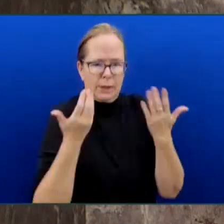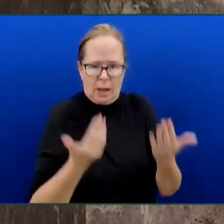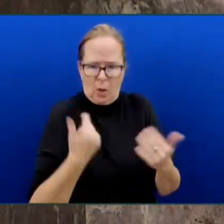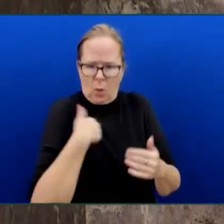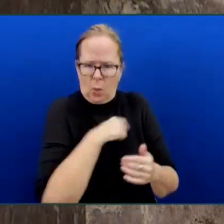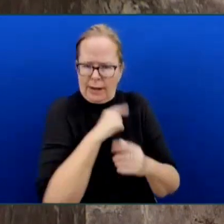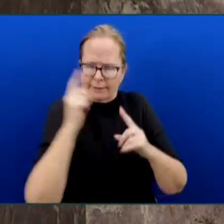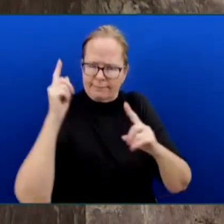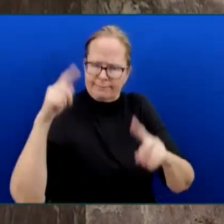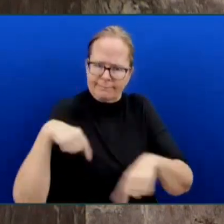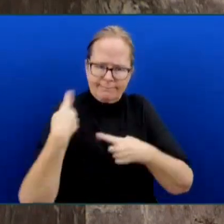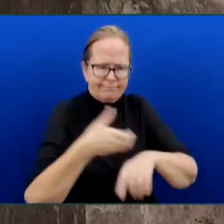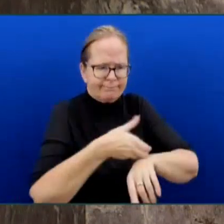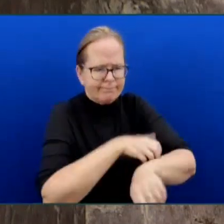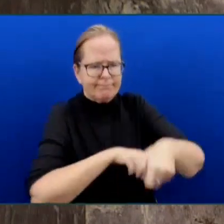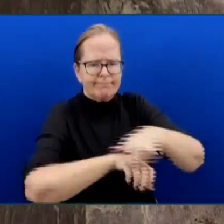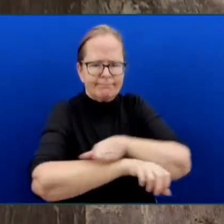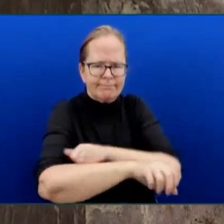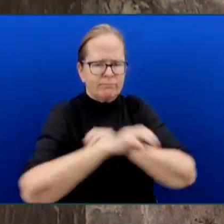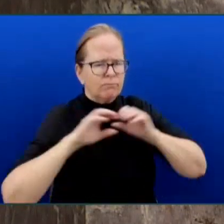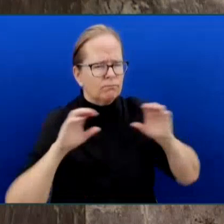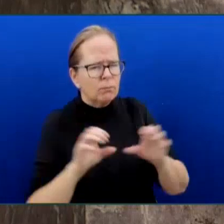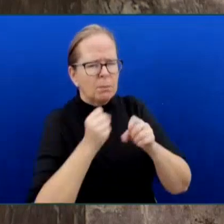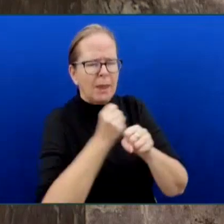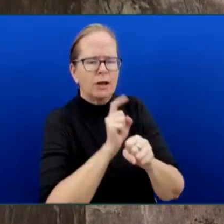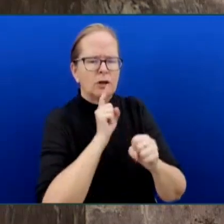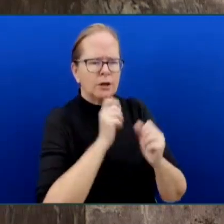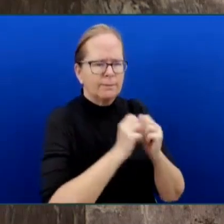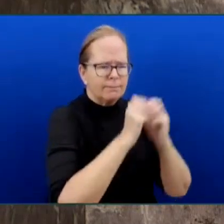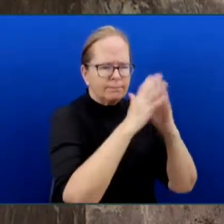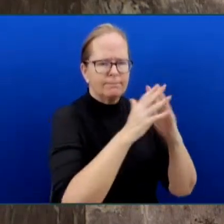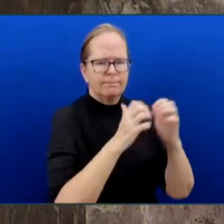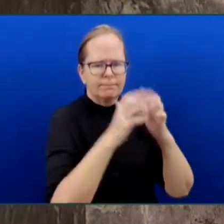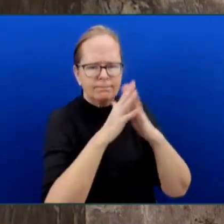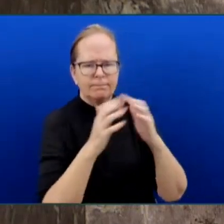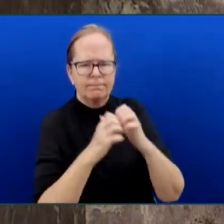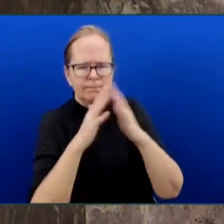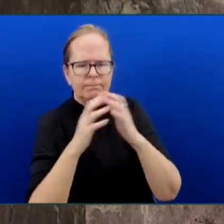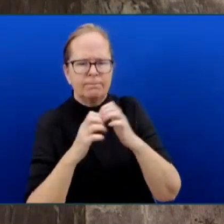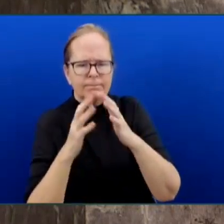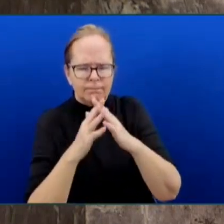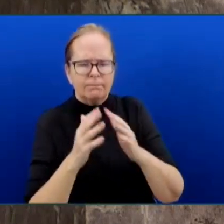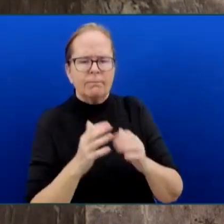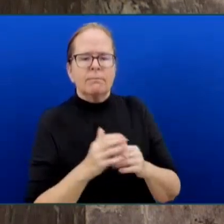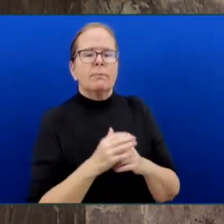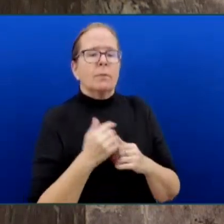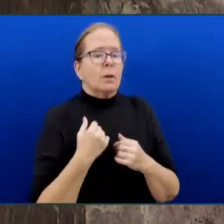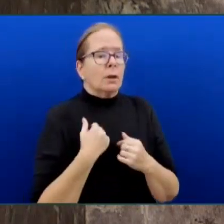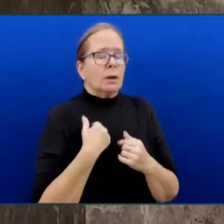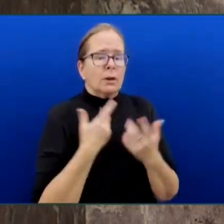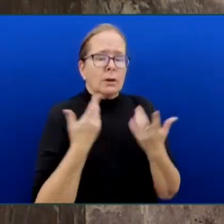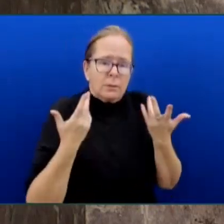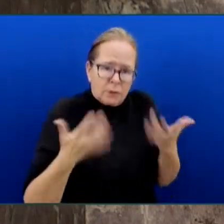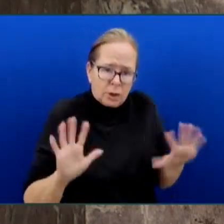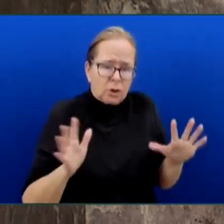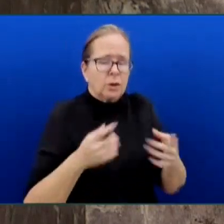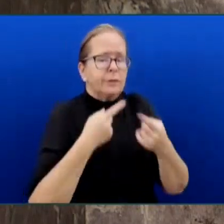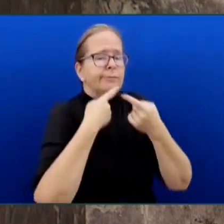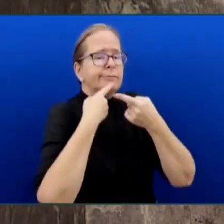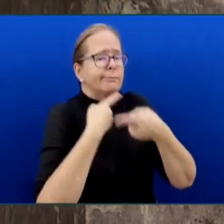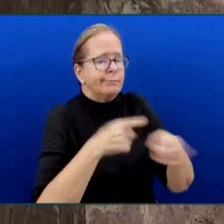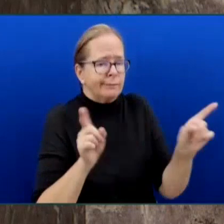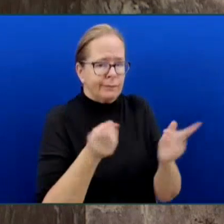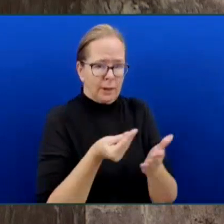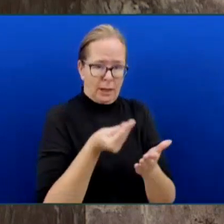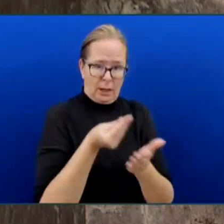that we can get that housing built in our communities. I've shared with the members that the economic analysis will be released publicly so that everyone can